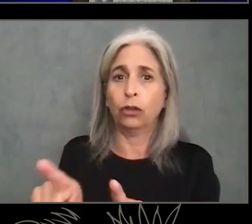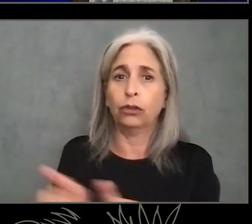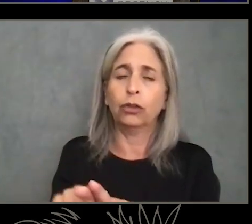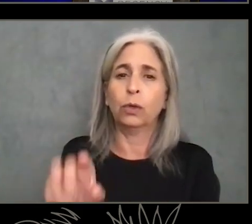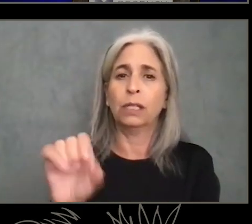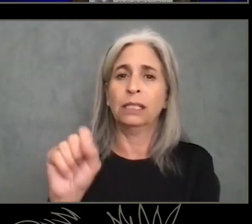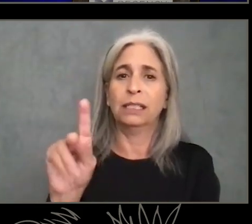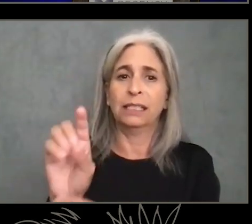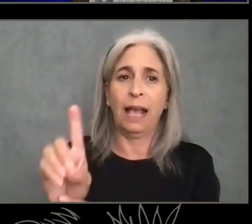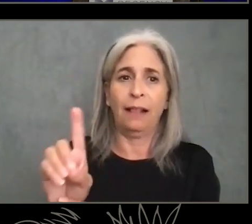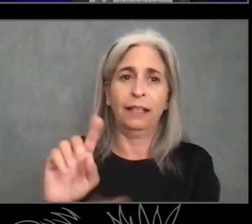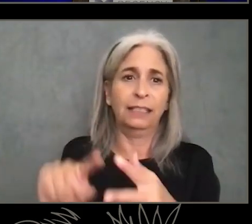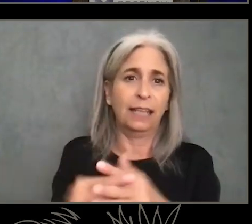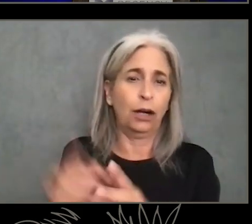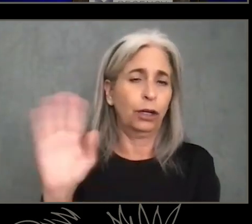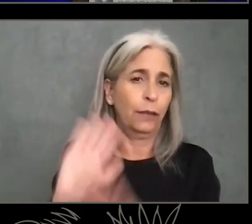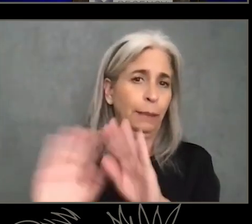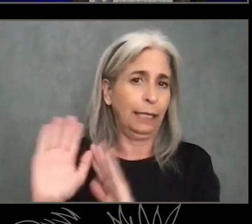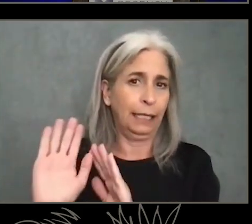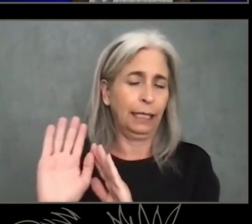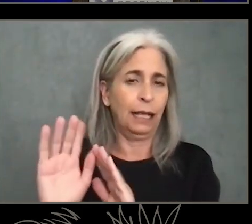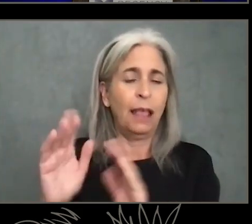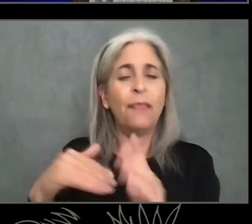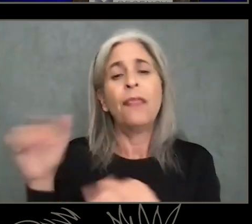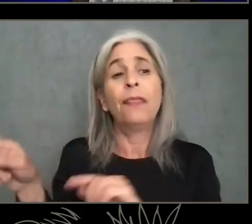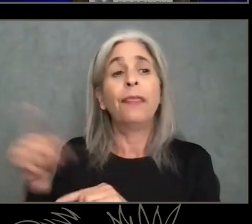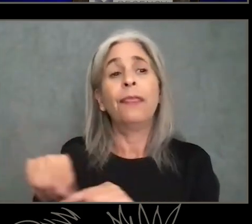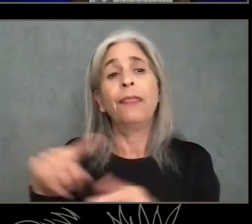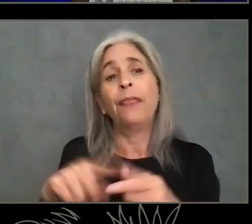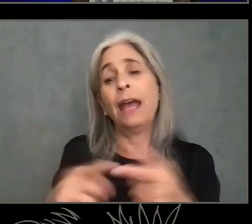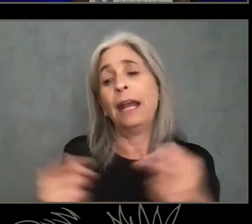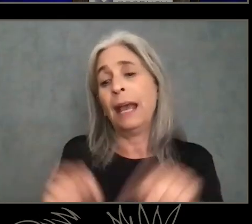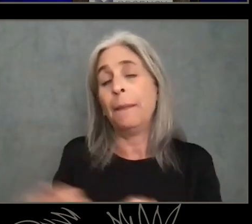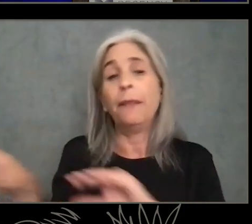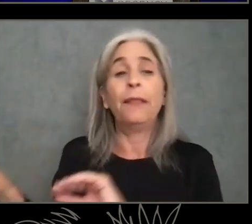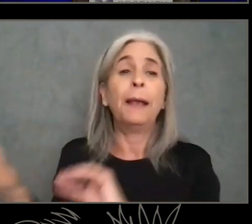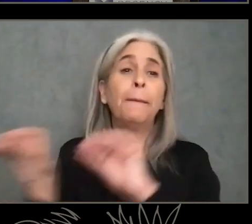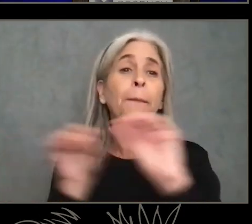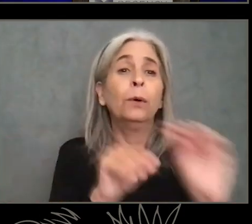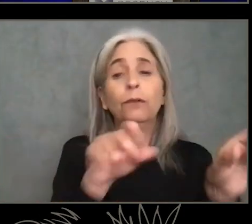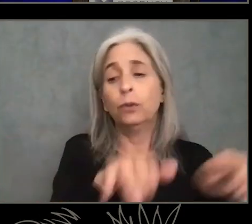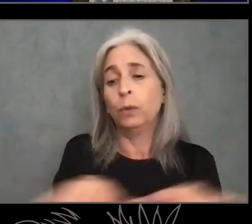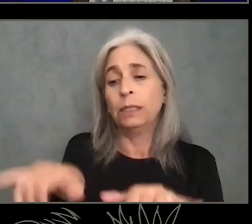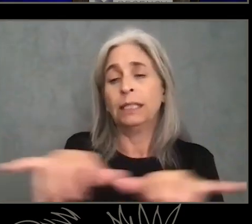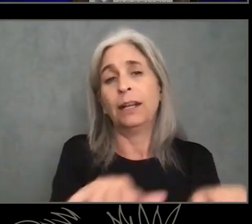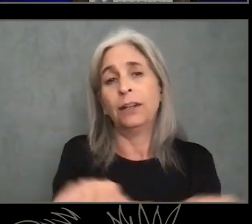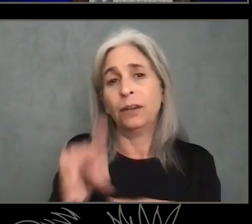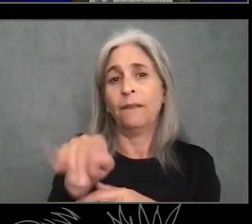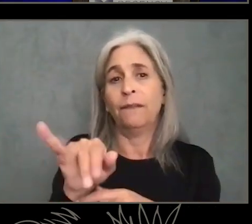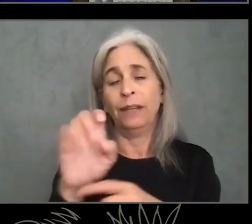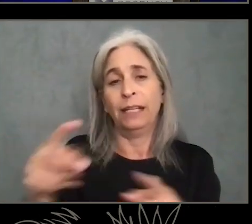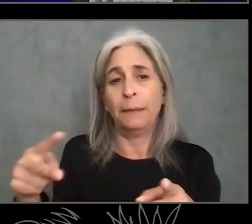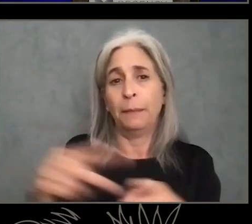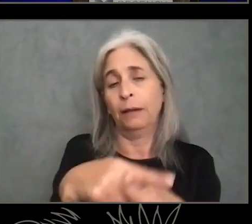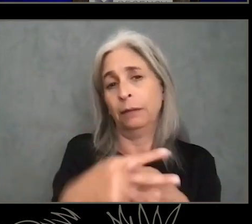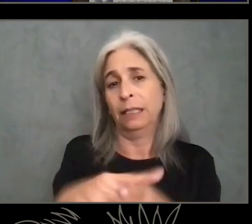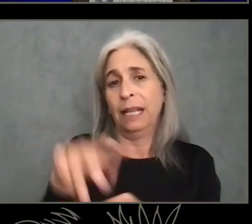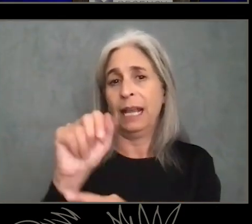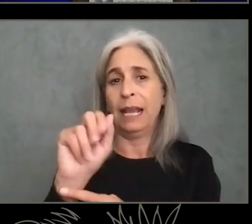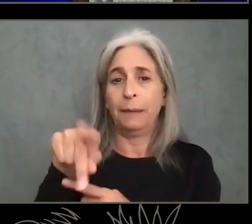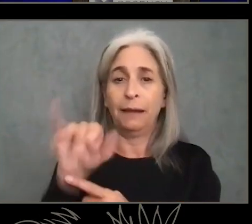beginning, but they've eventually moved to more of a standard Vite plugin